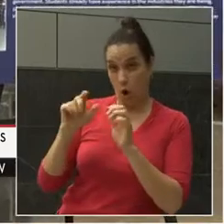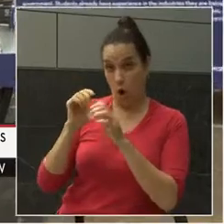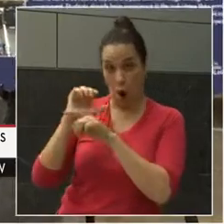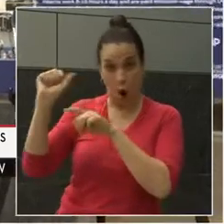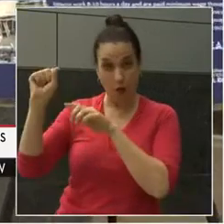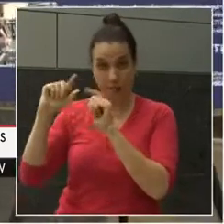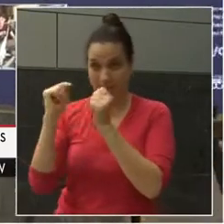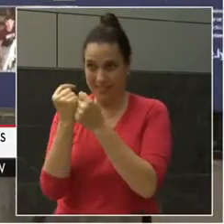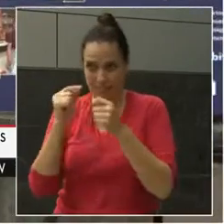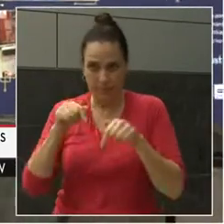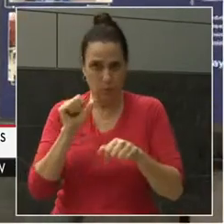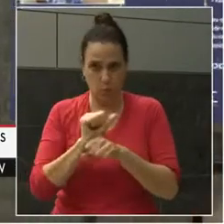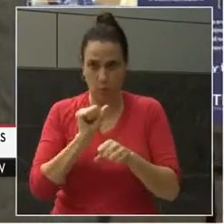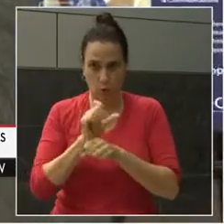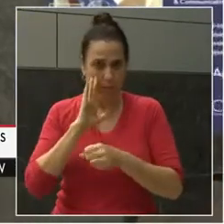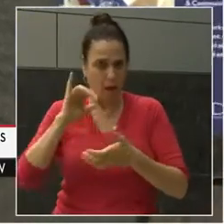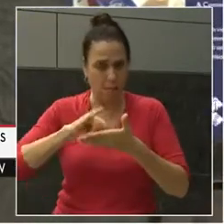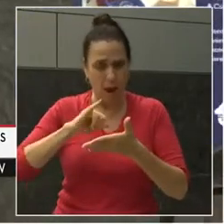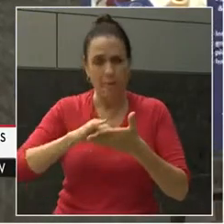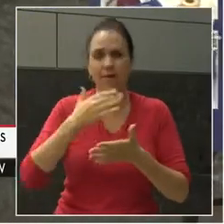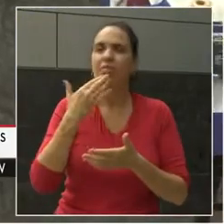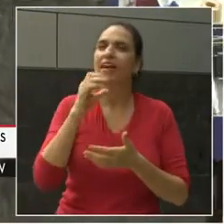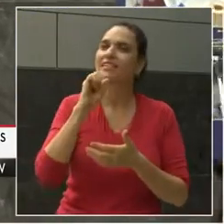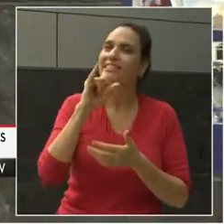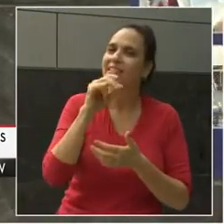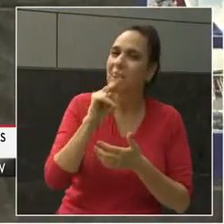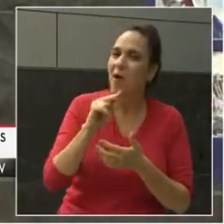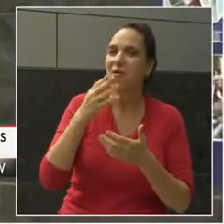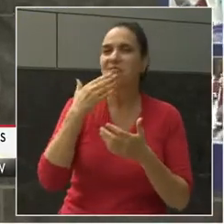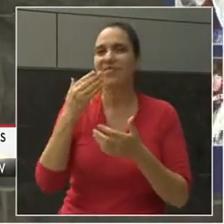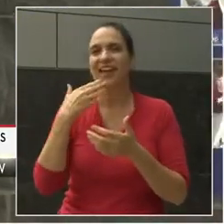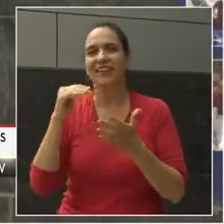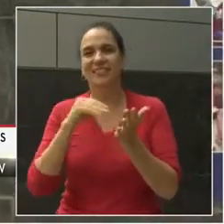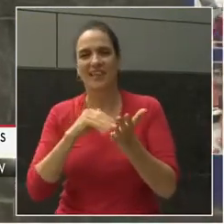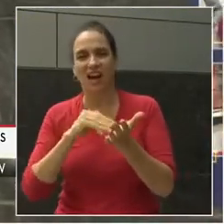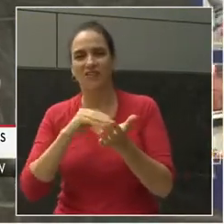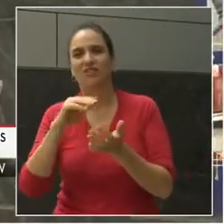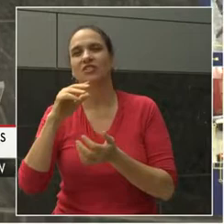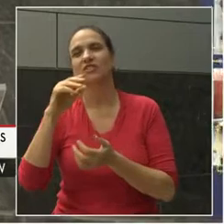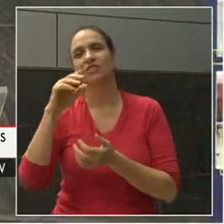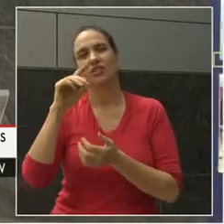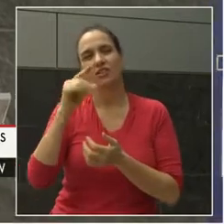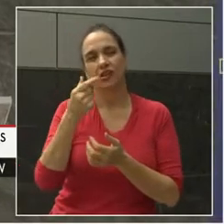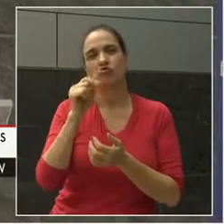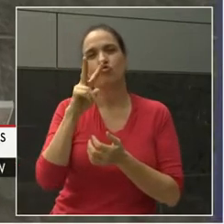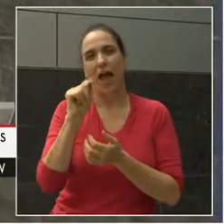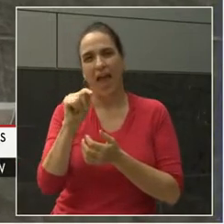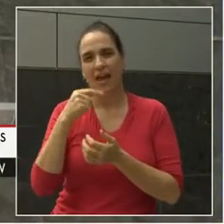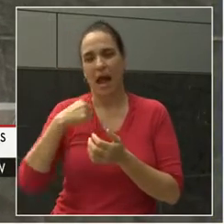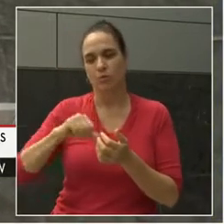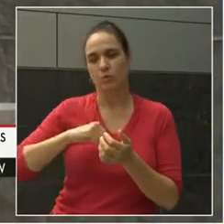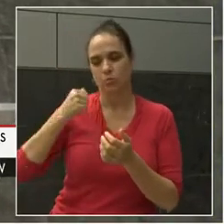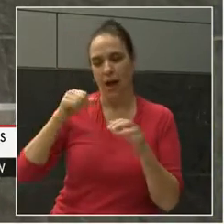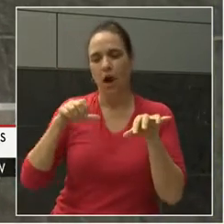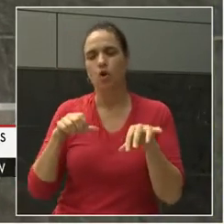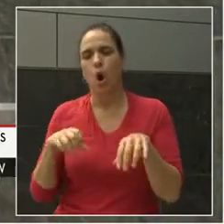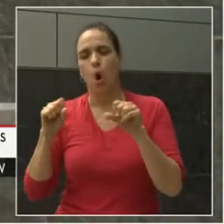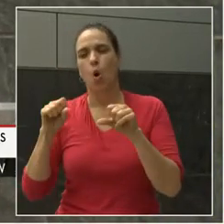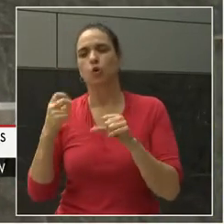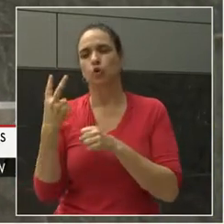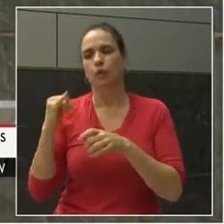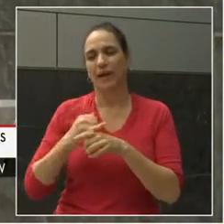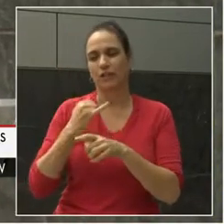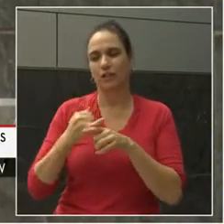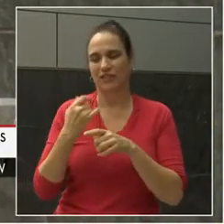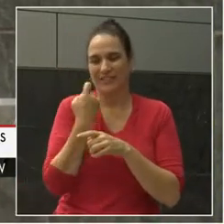Simone, and thank you, Dr. Grant. I was proud to host 2 interns this past spring at the Rodham Institute, where